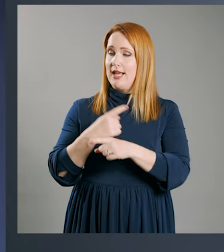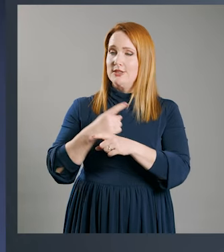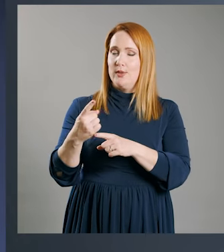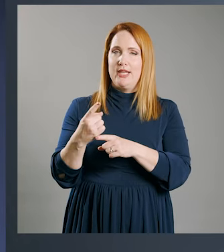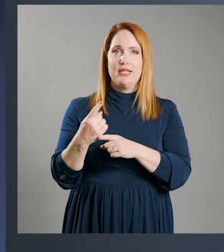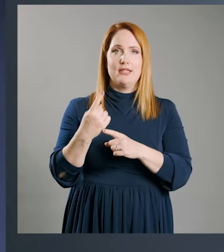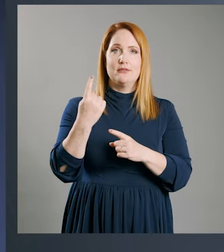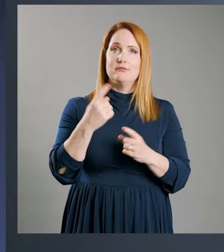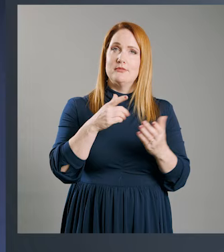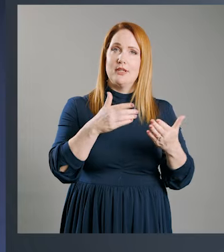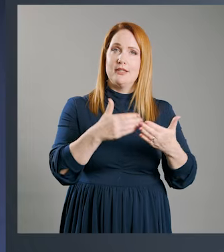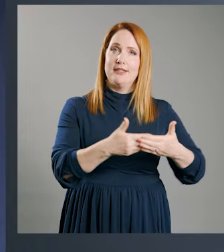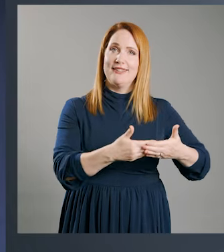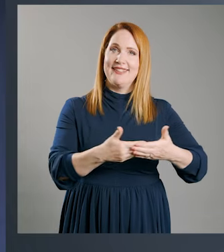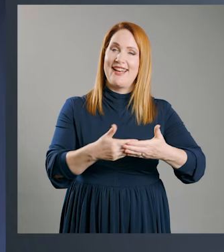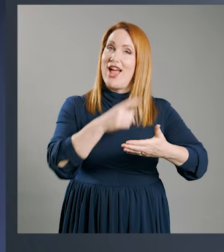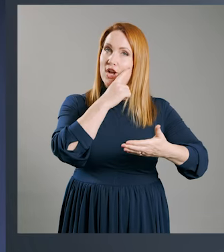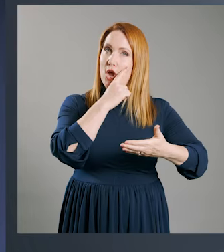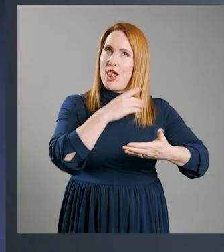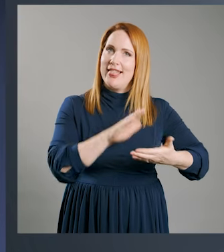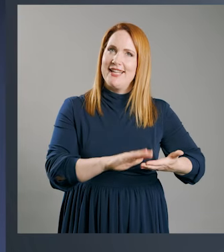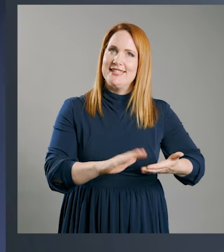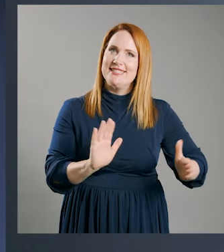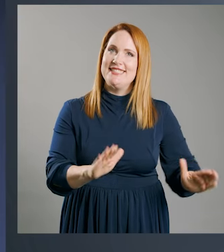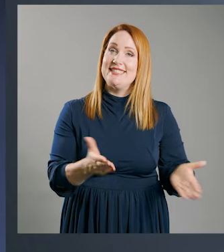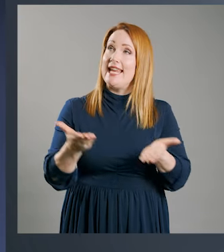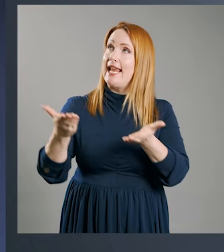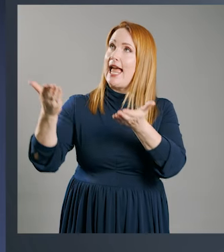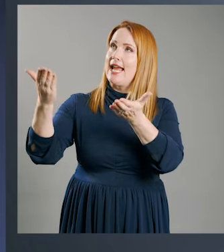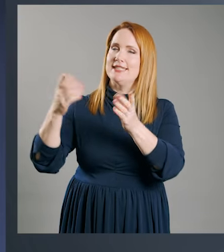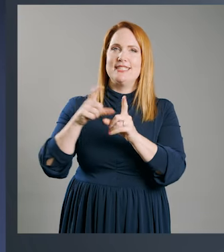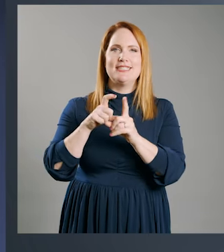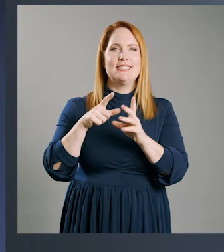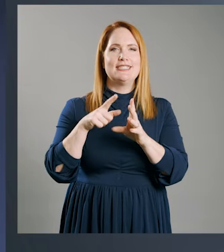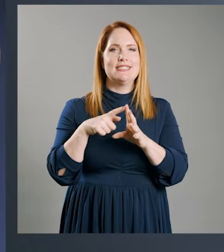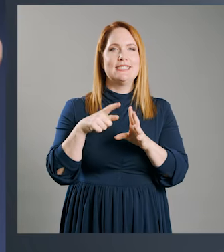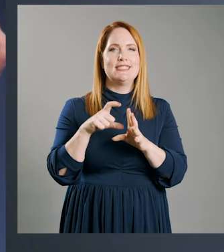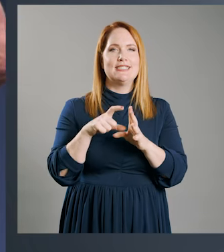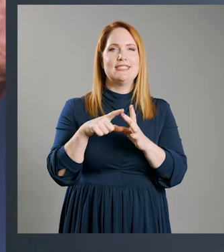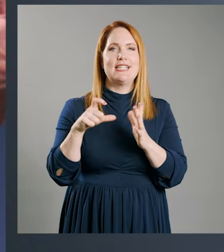week, when we were dedicating a little girl, and we were told that